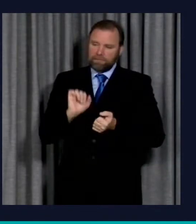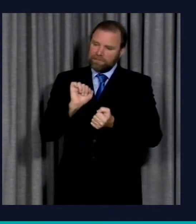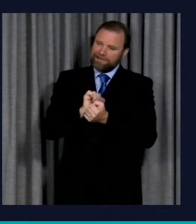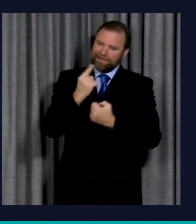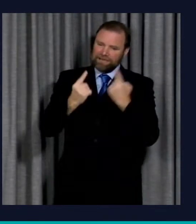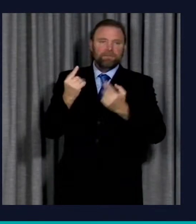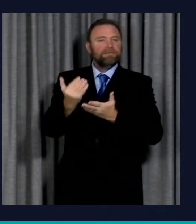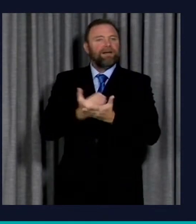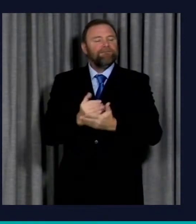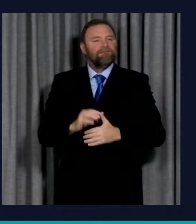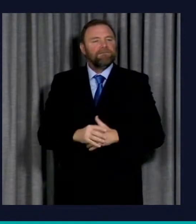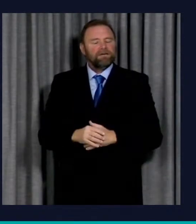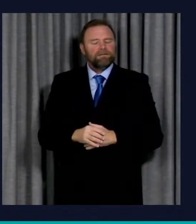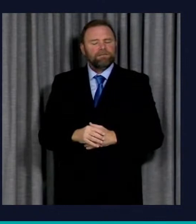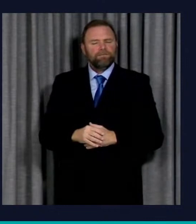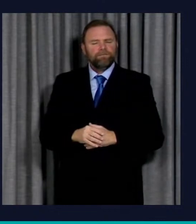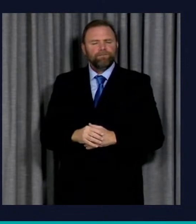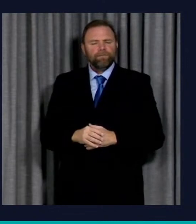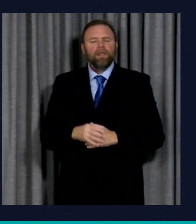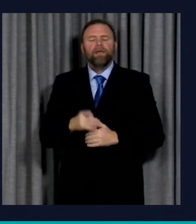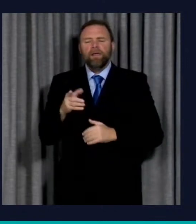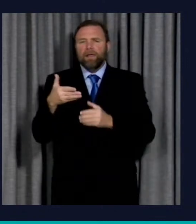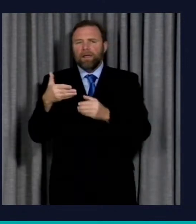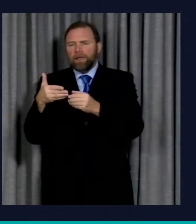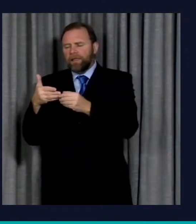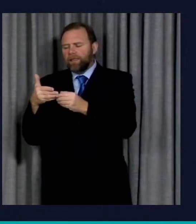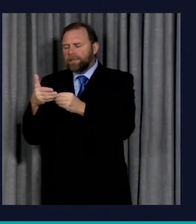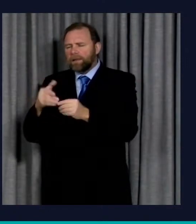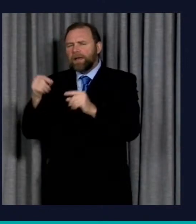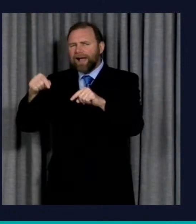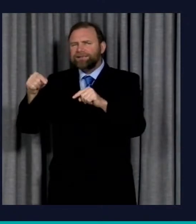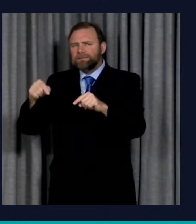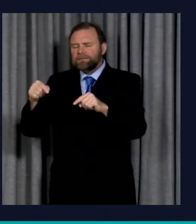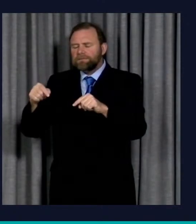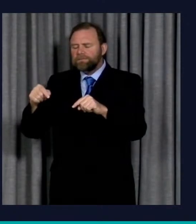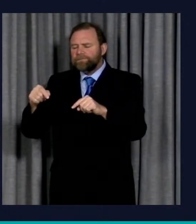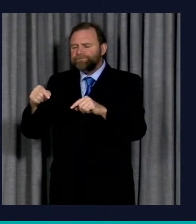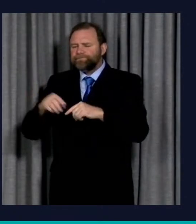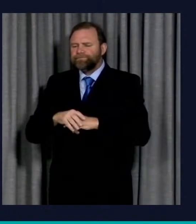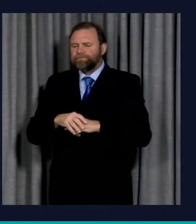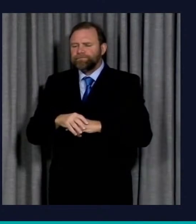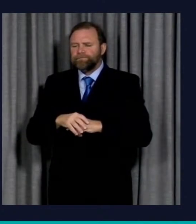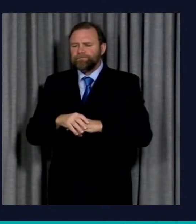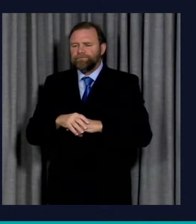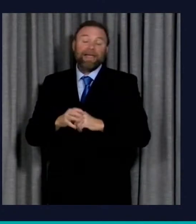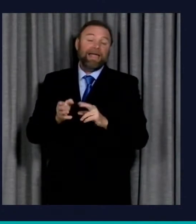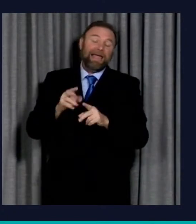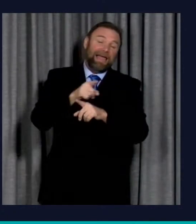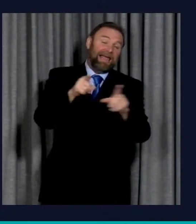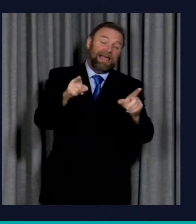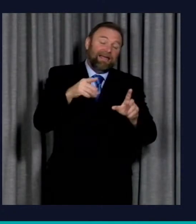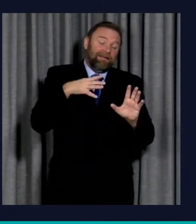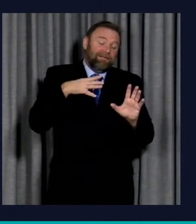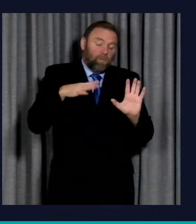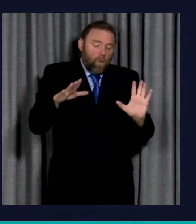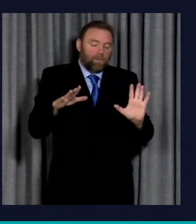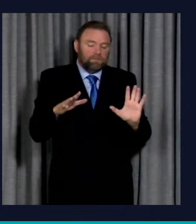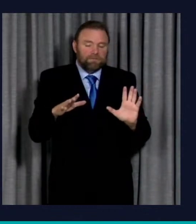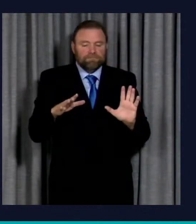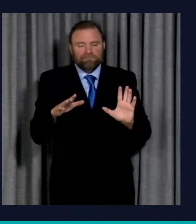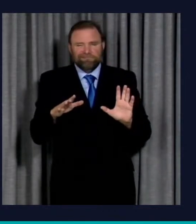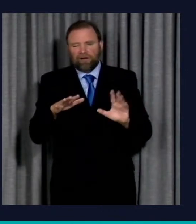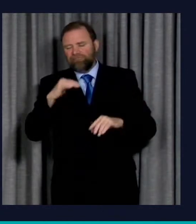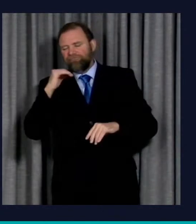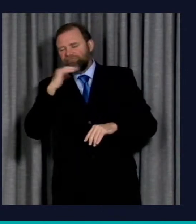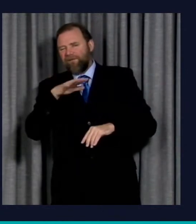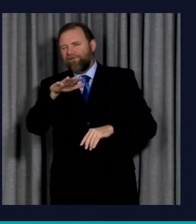safe. The guidance will point to the fact, if people want a rule of thumb, that when we were last